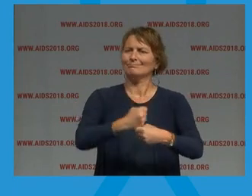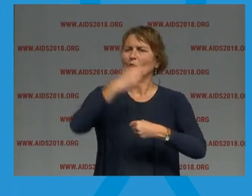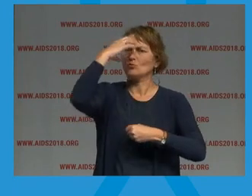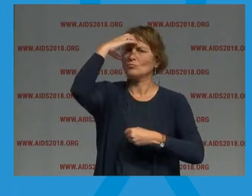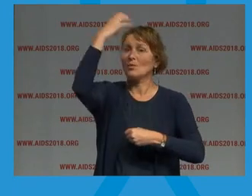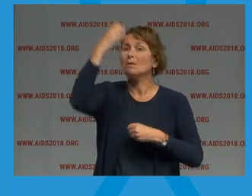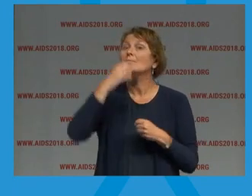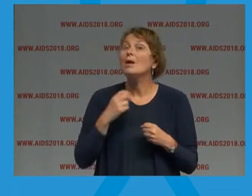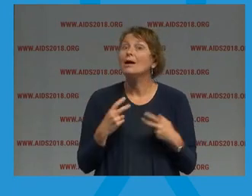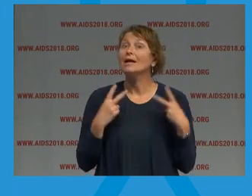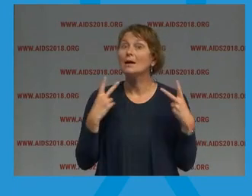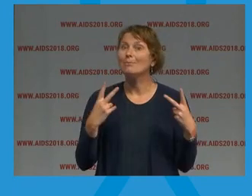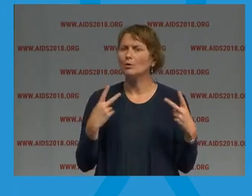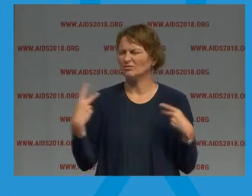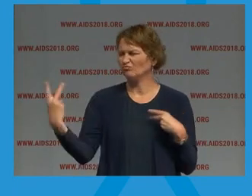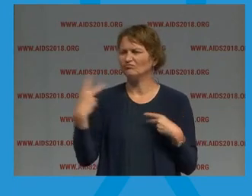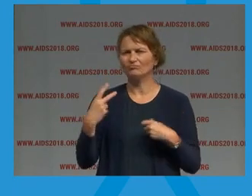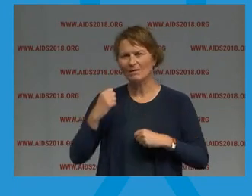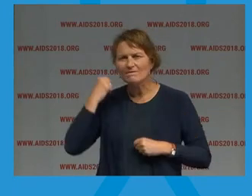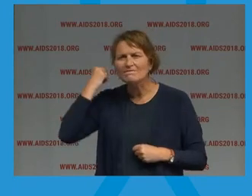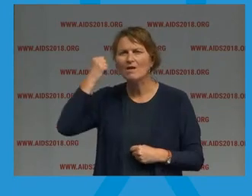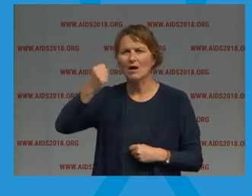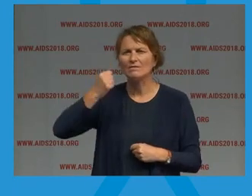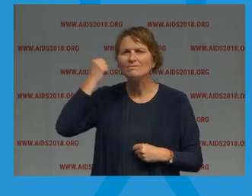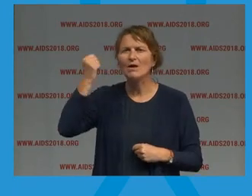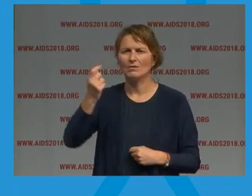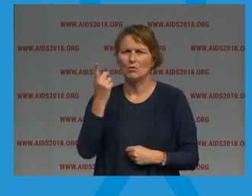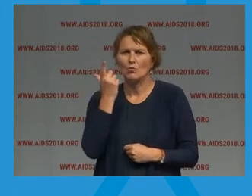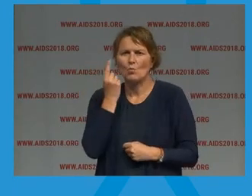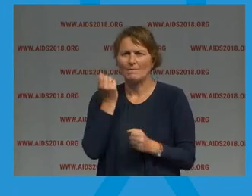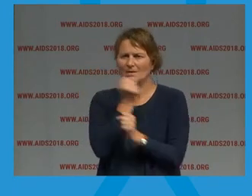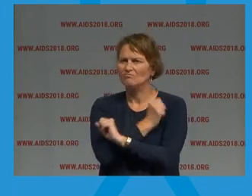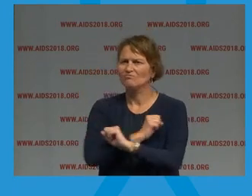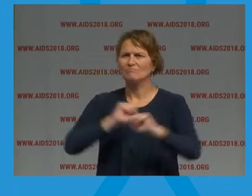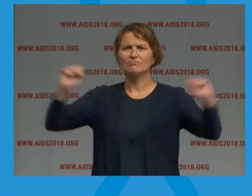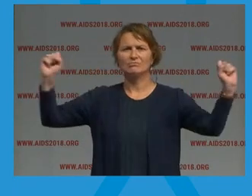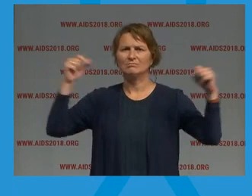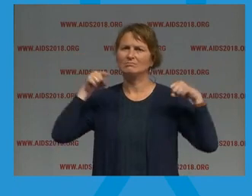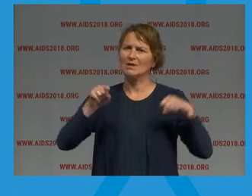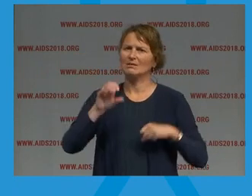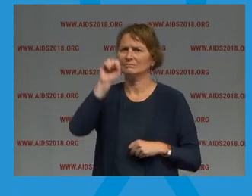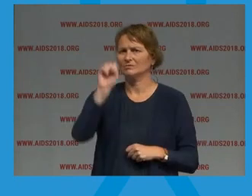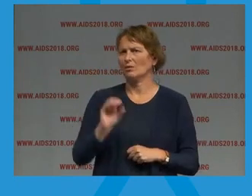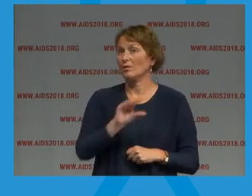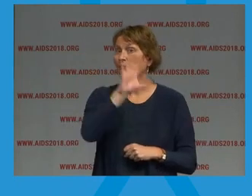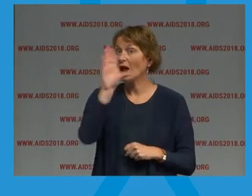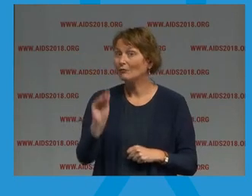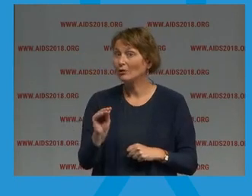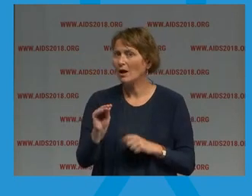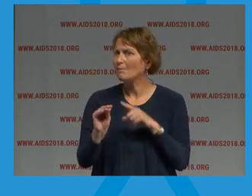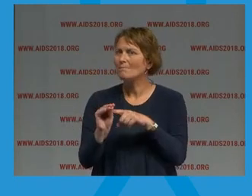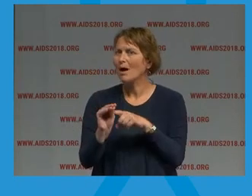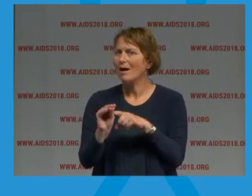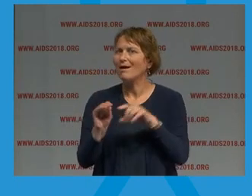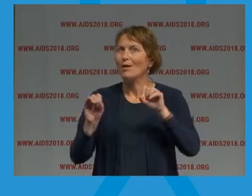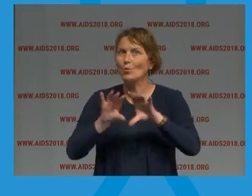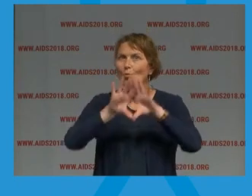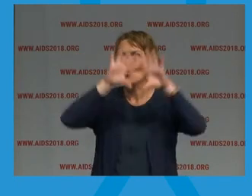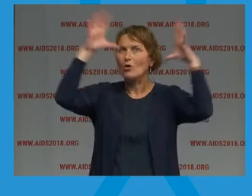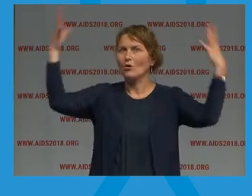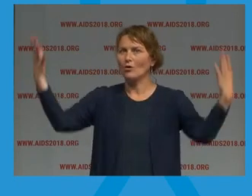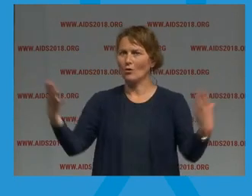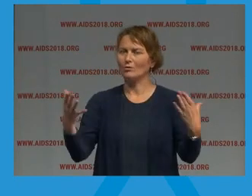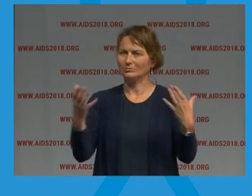to continue the fight for women's emancipation in South Africa and across the world. Thank you, Nono. Thank you